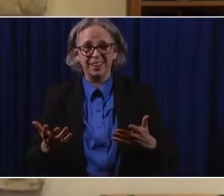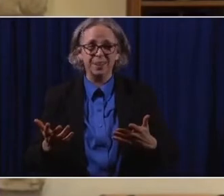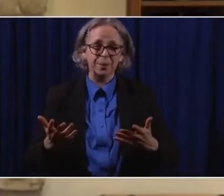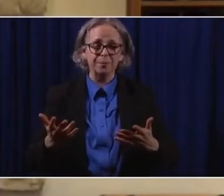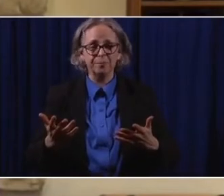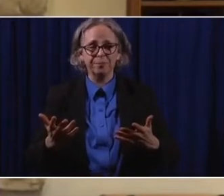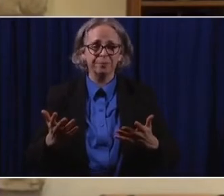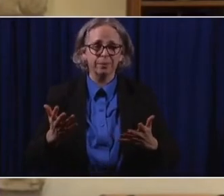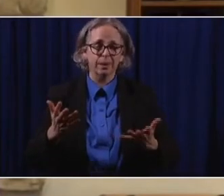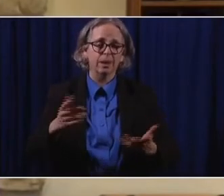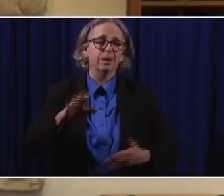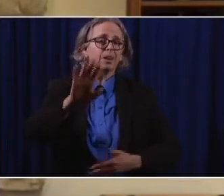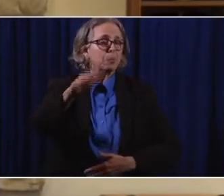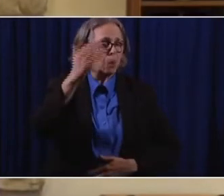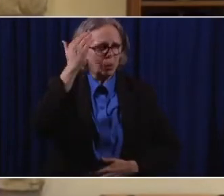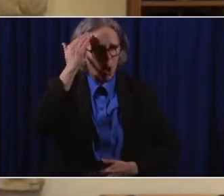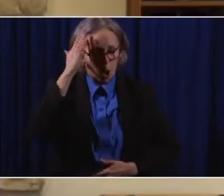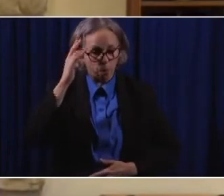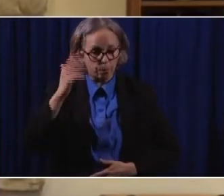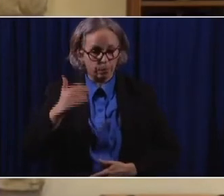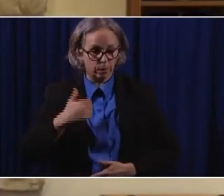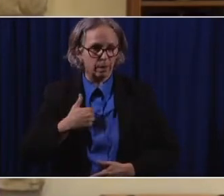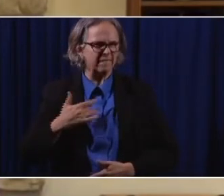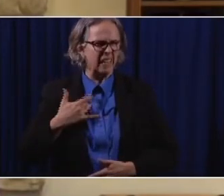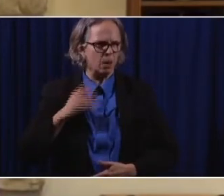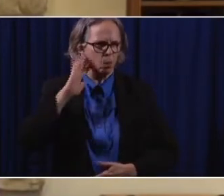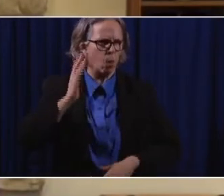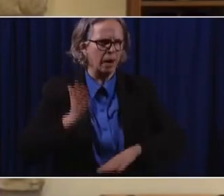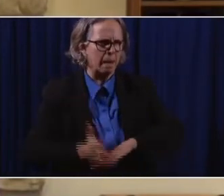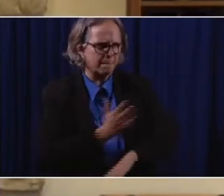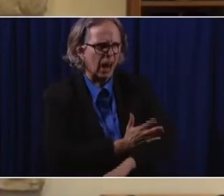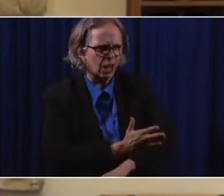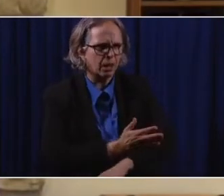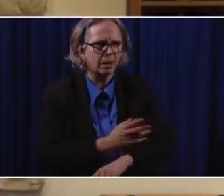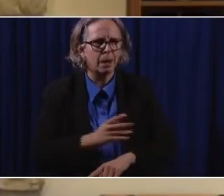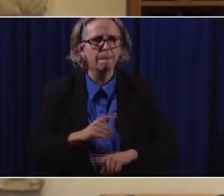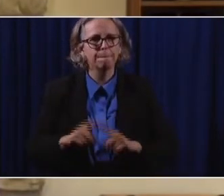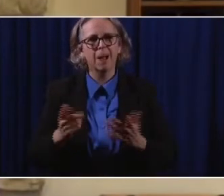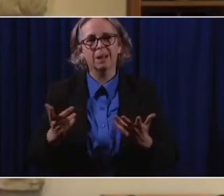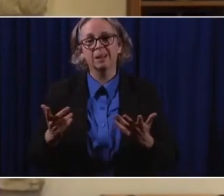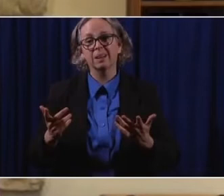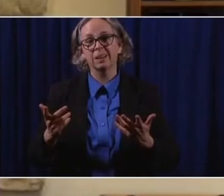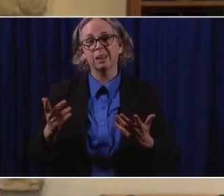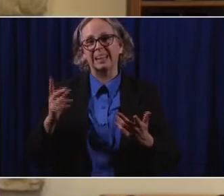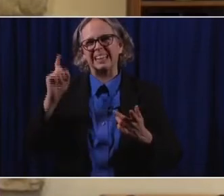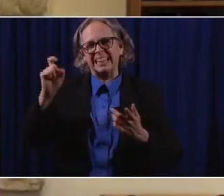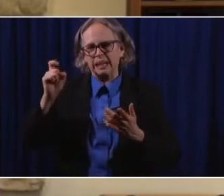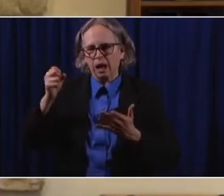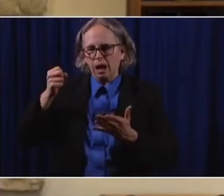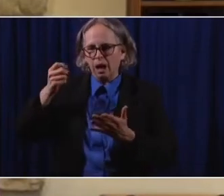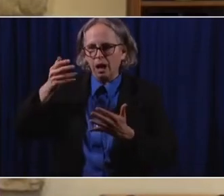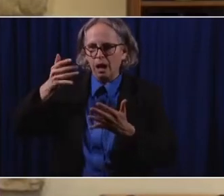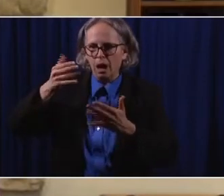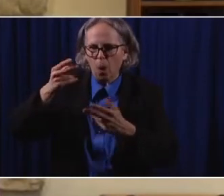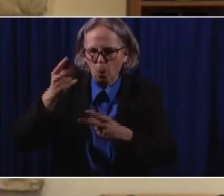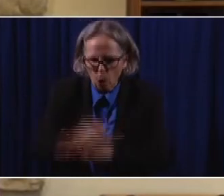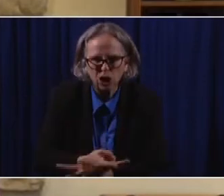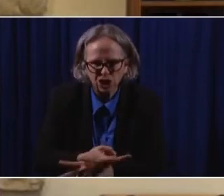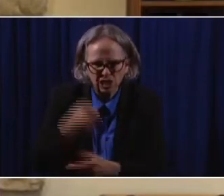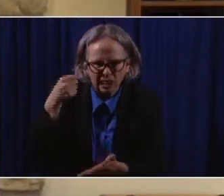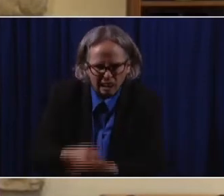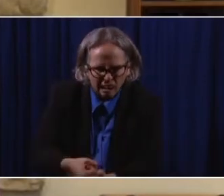but in all likelihood, they will get worse before they get better. And we're already seeing that in the trend lines of the